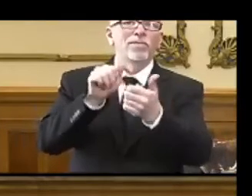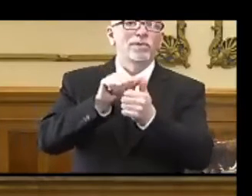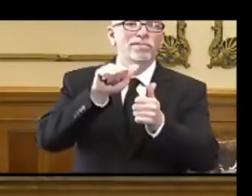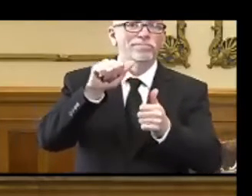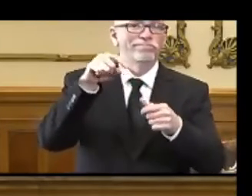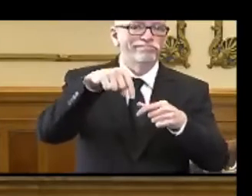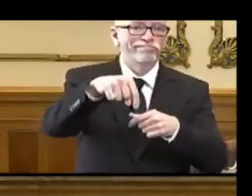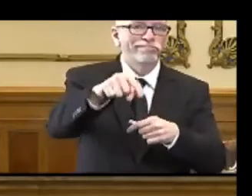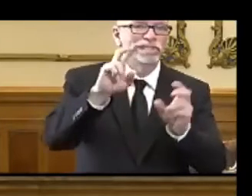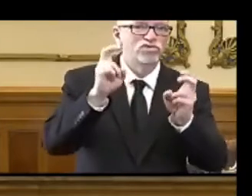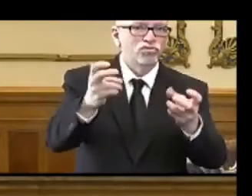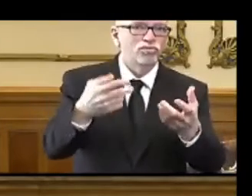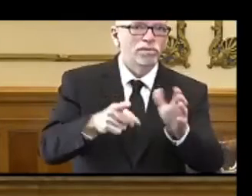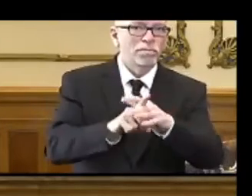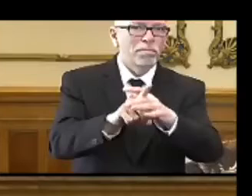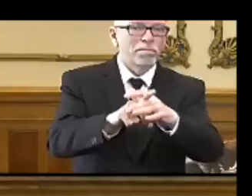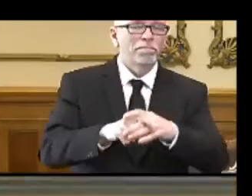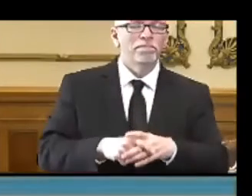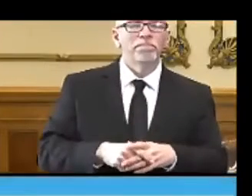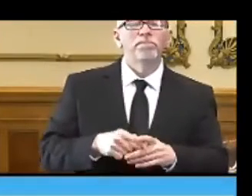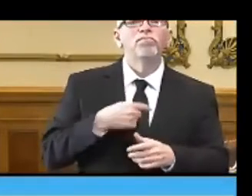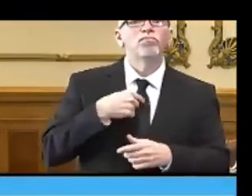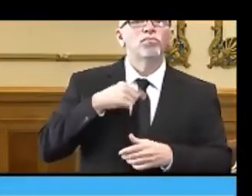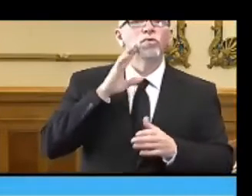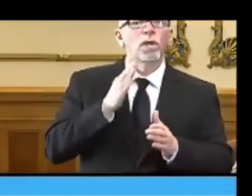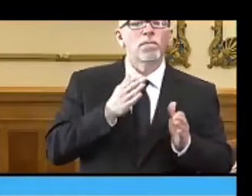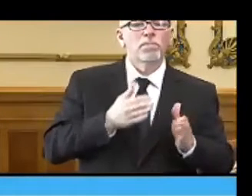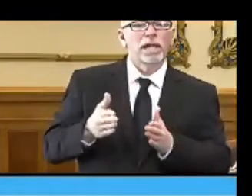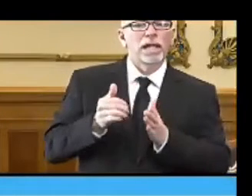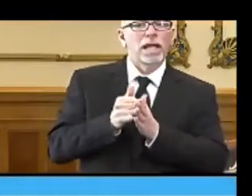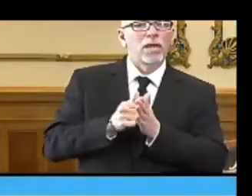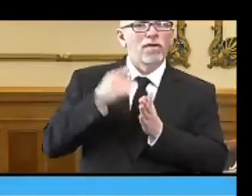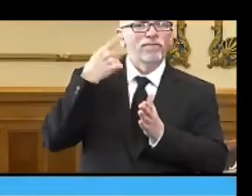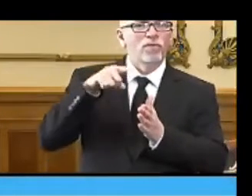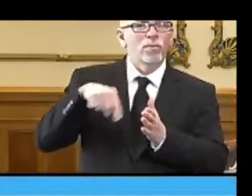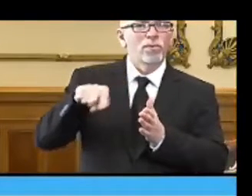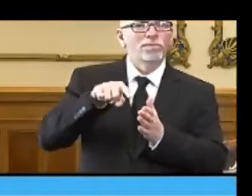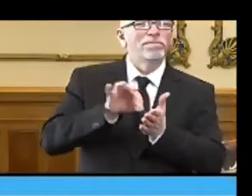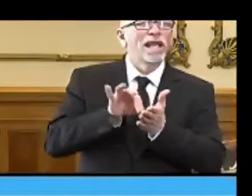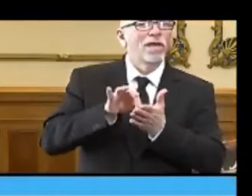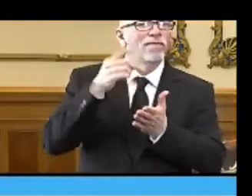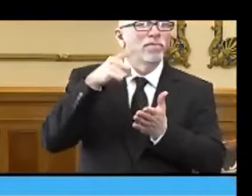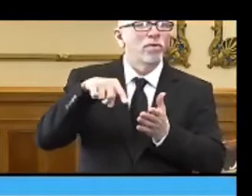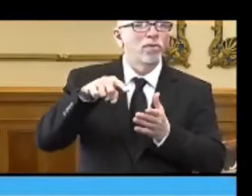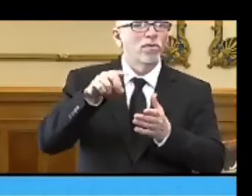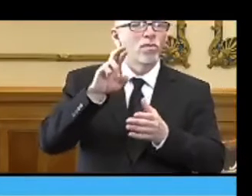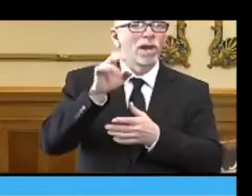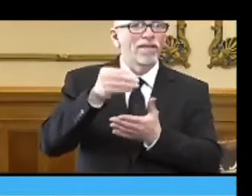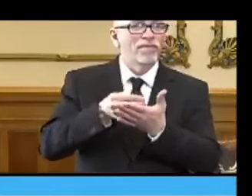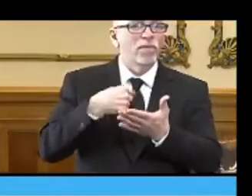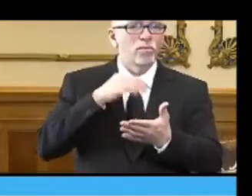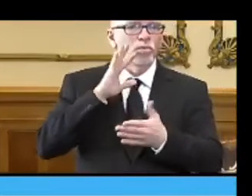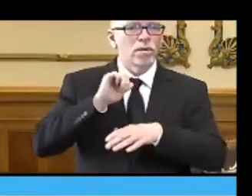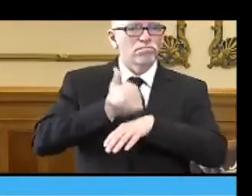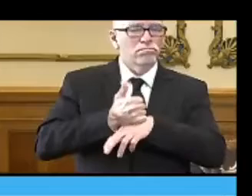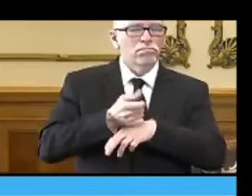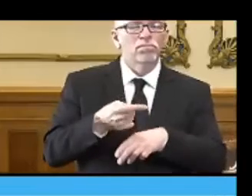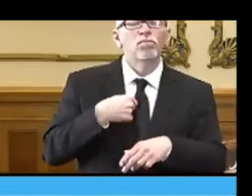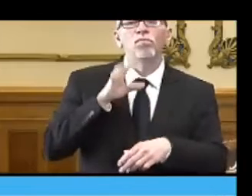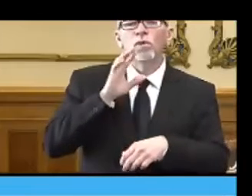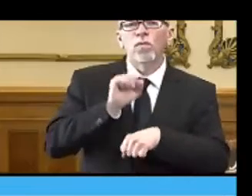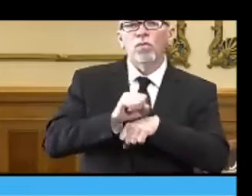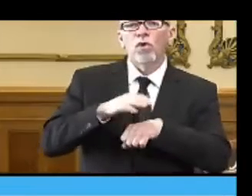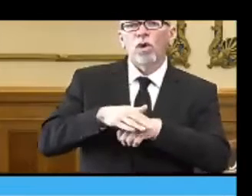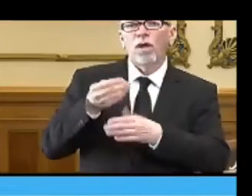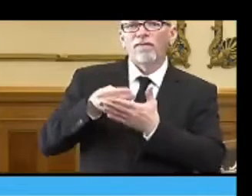We will plan, administer, and account for these Indiana relief funds, and we'll do so diligently. We're going to be working on these